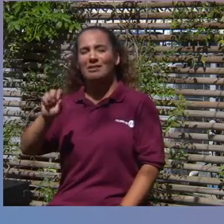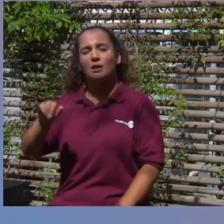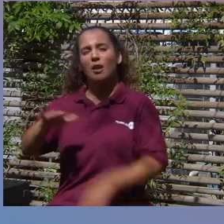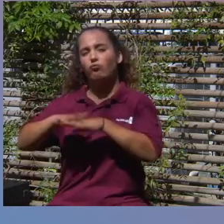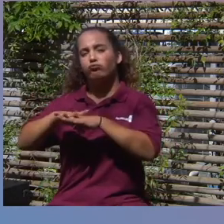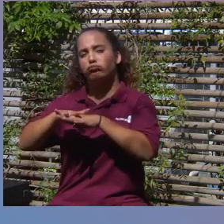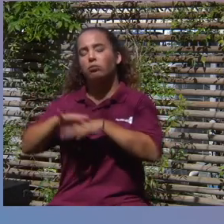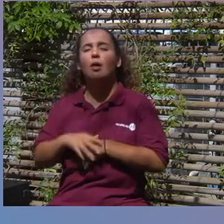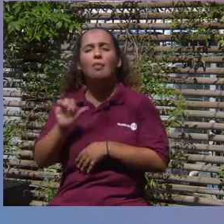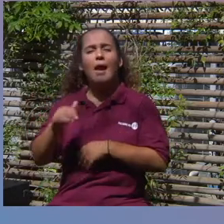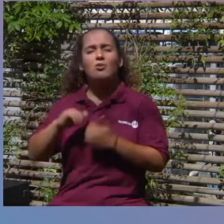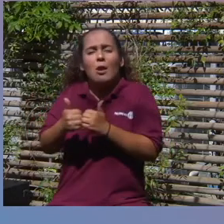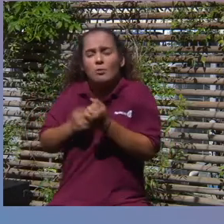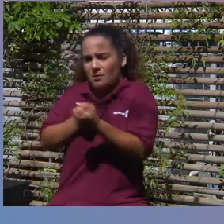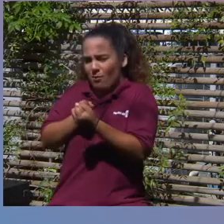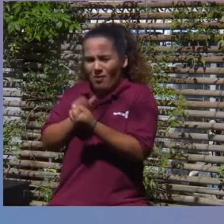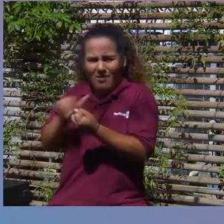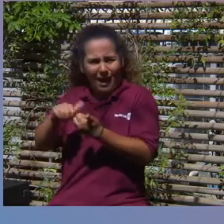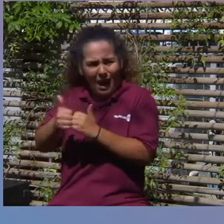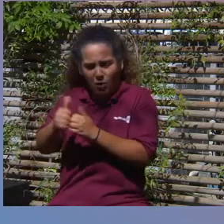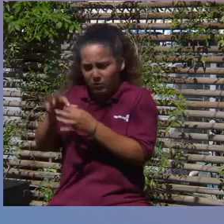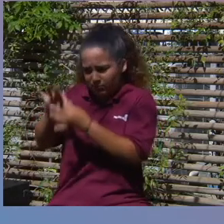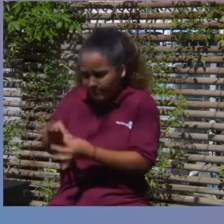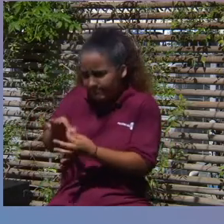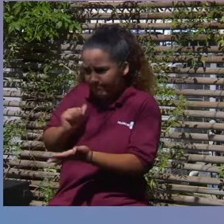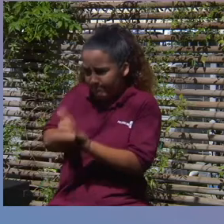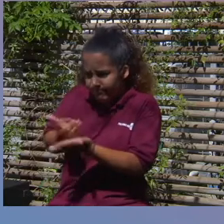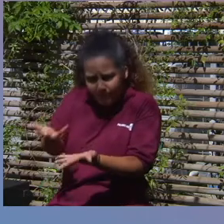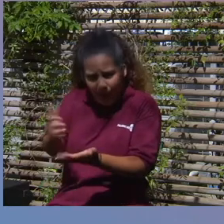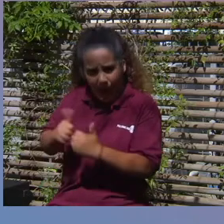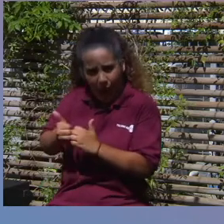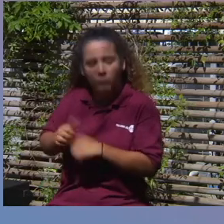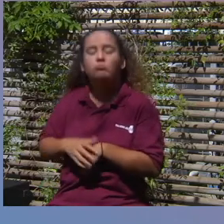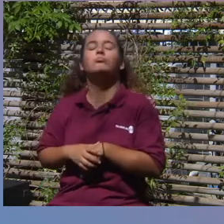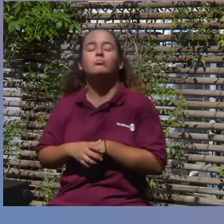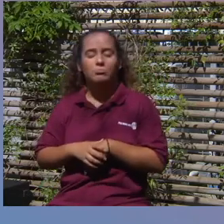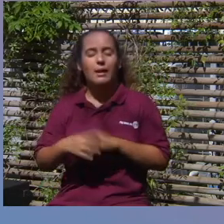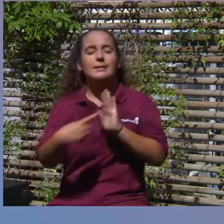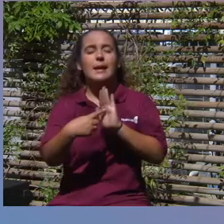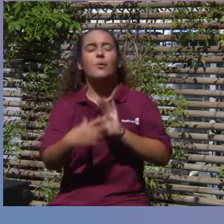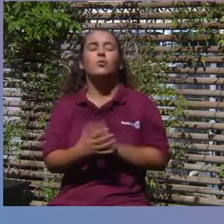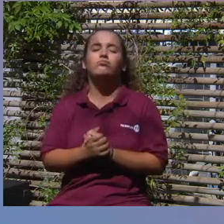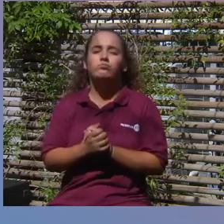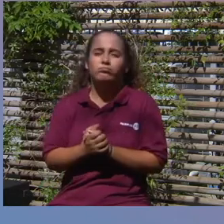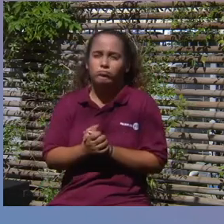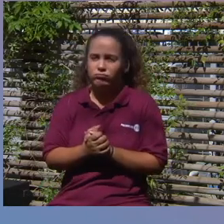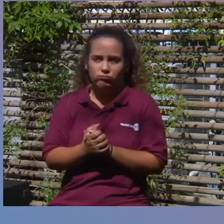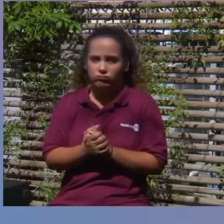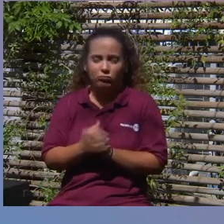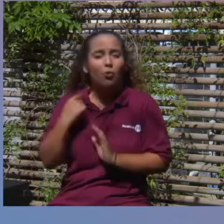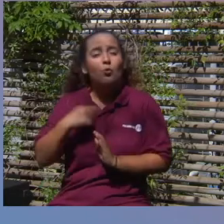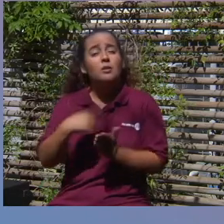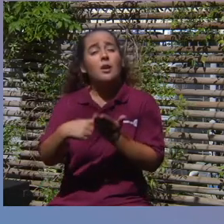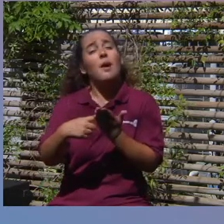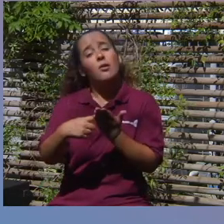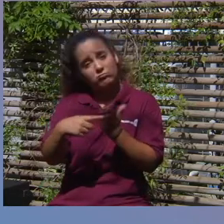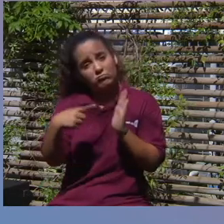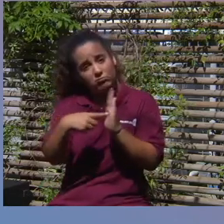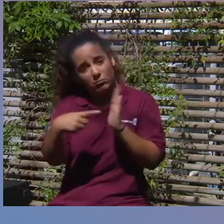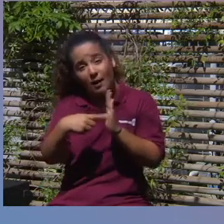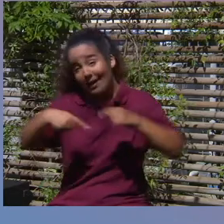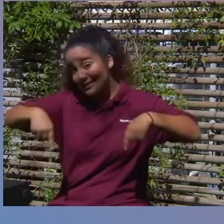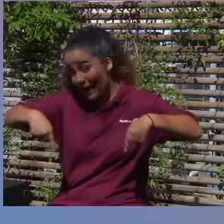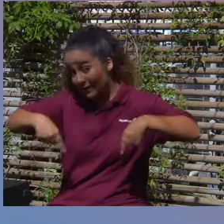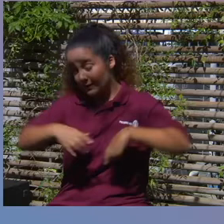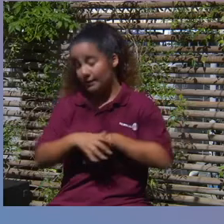How do we honor and support and ground them in how they show up in different ways? So for example, like when we talk about anxiety, for example,